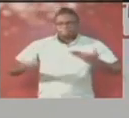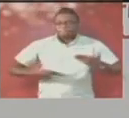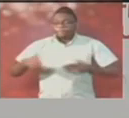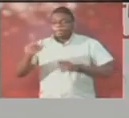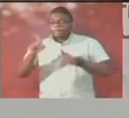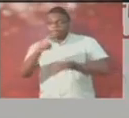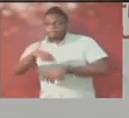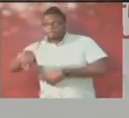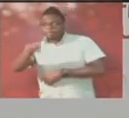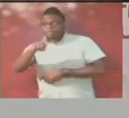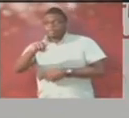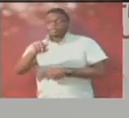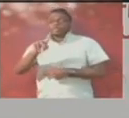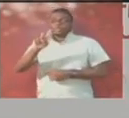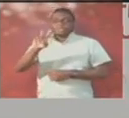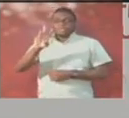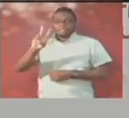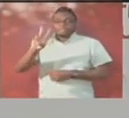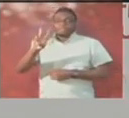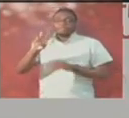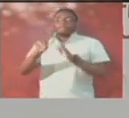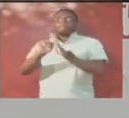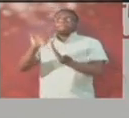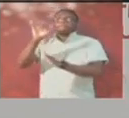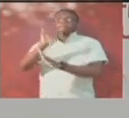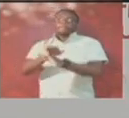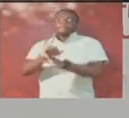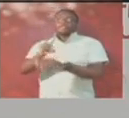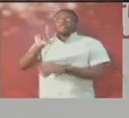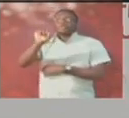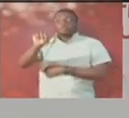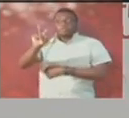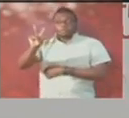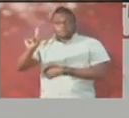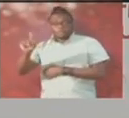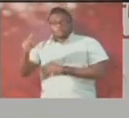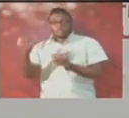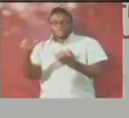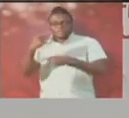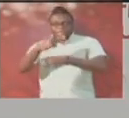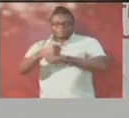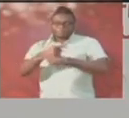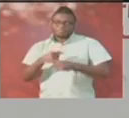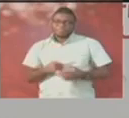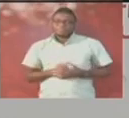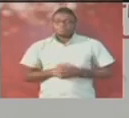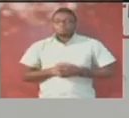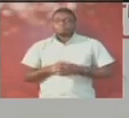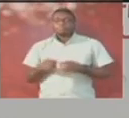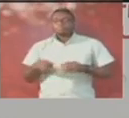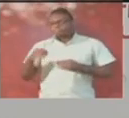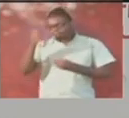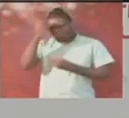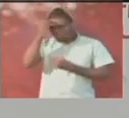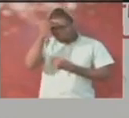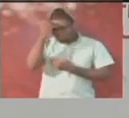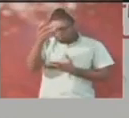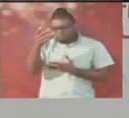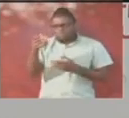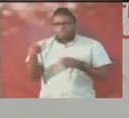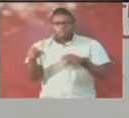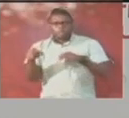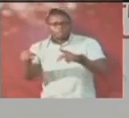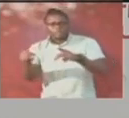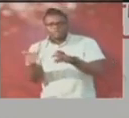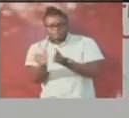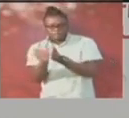the 26th of May 2021. As you know, at these media conferences, we provide an opportunity for members of the public to